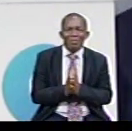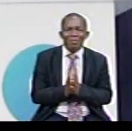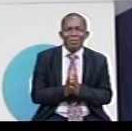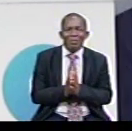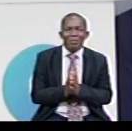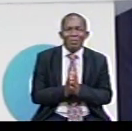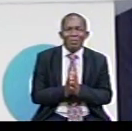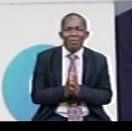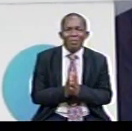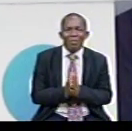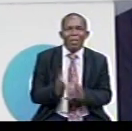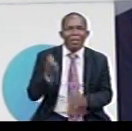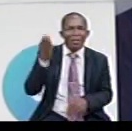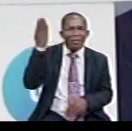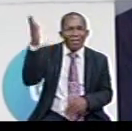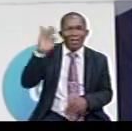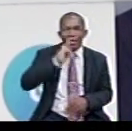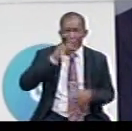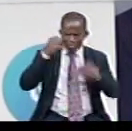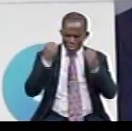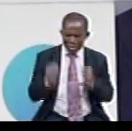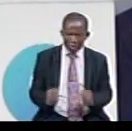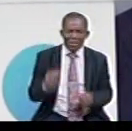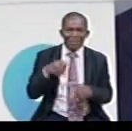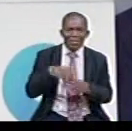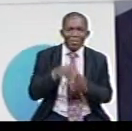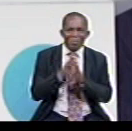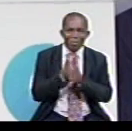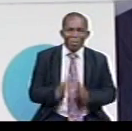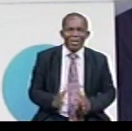There's power in prayer. Prayer is the key.